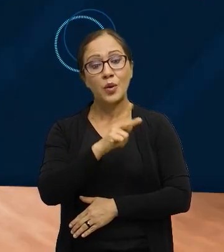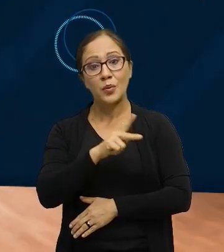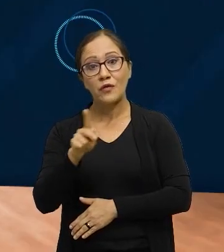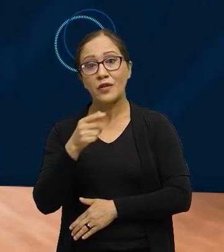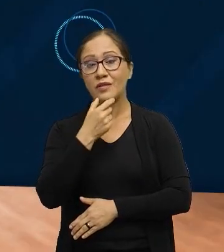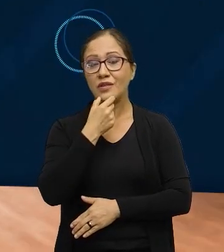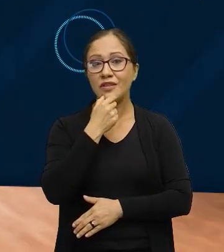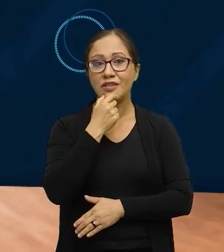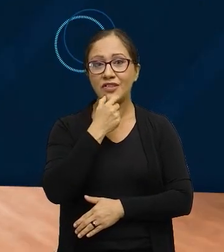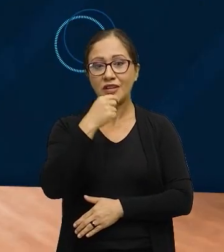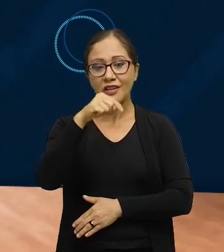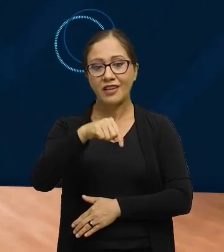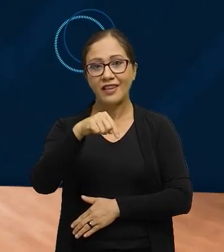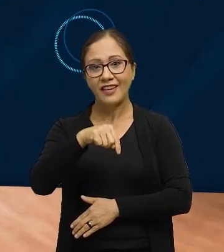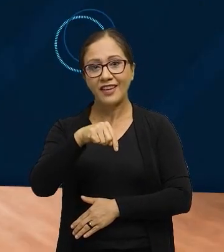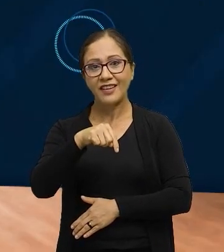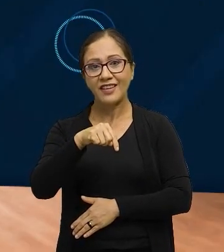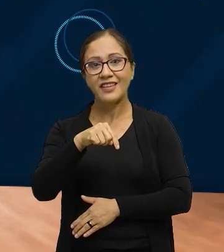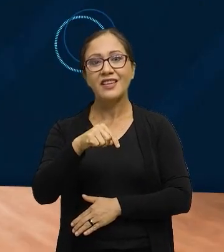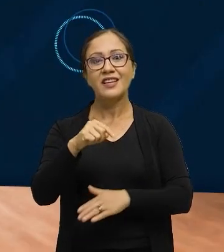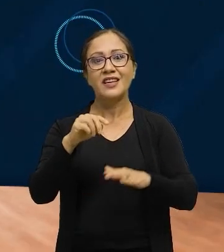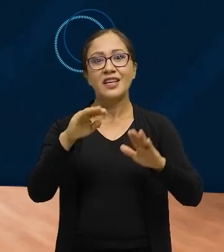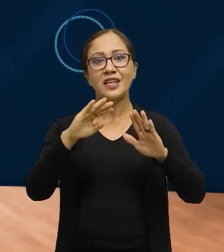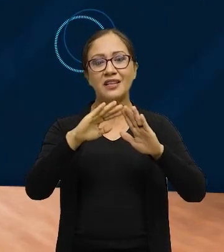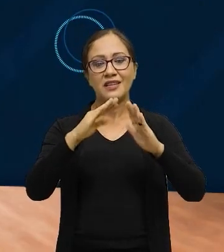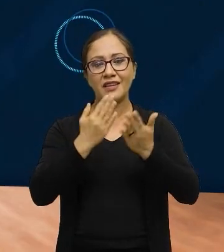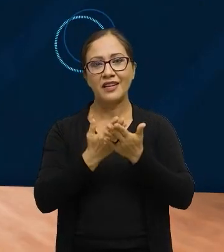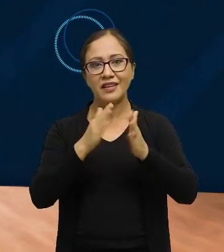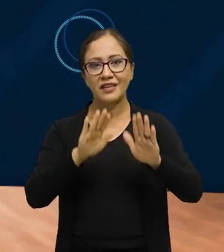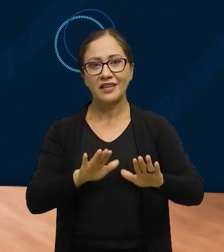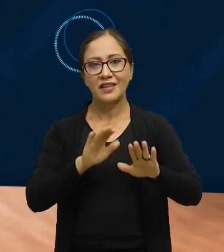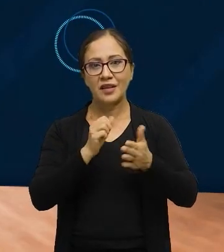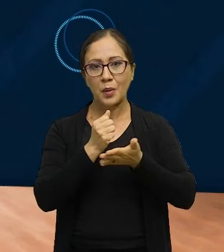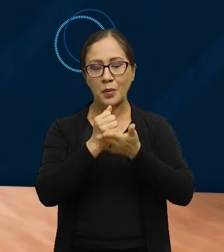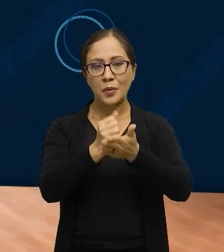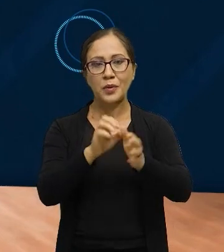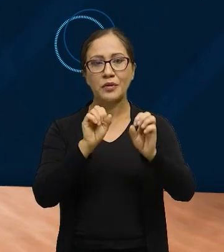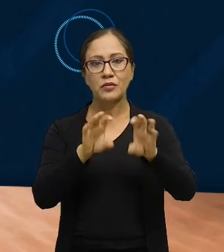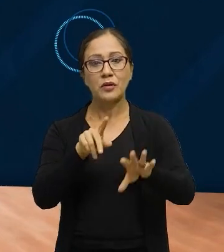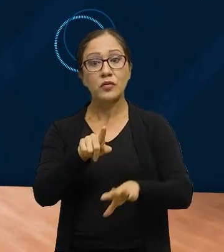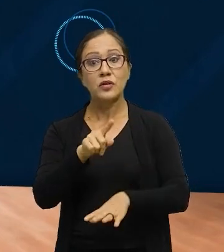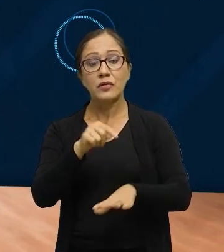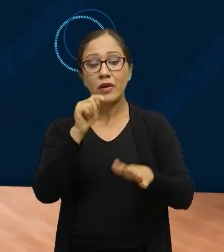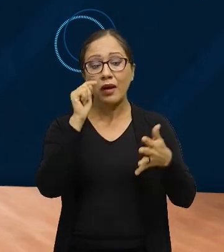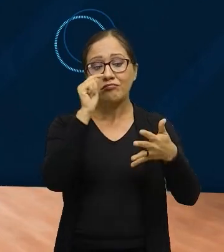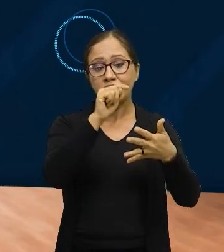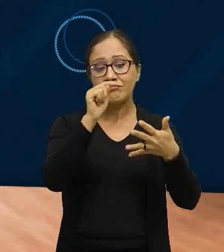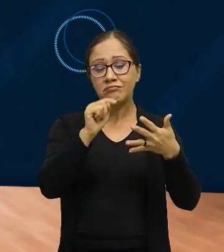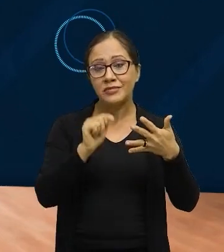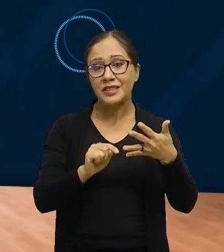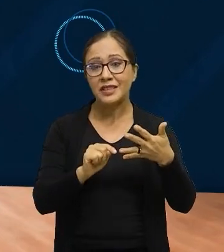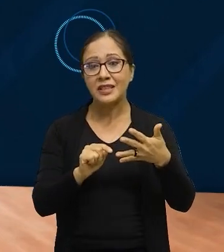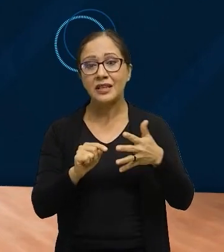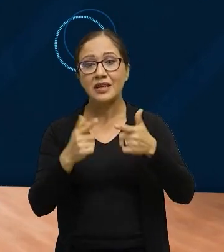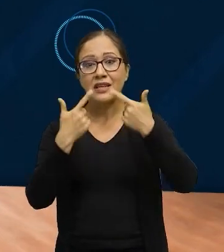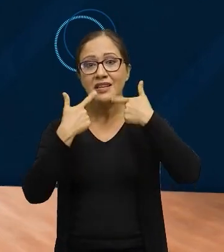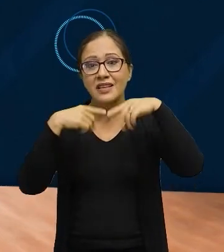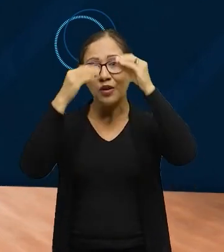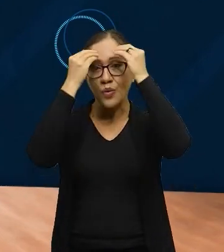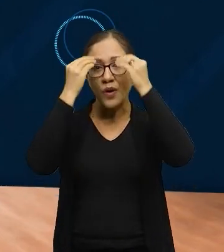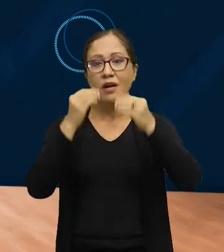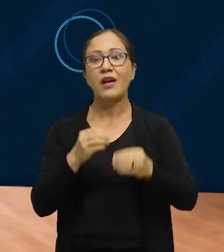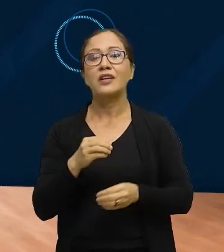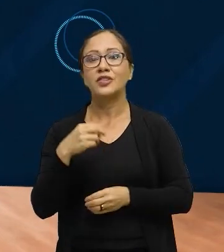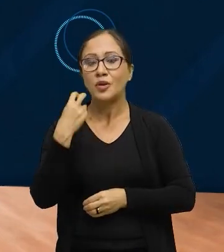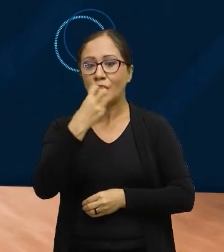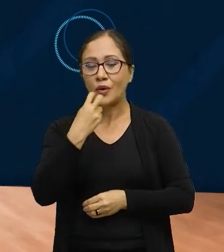Nesta aula, você vai aprender tudo sobre linguagem verbal e não verbal e perceber a necessidade dessa área de comunicação, em